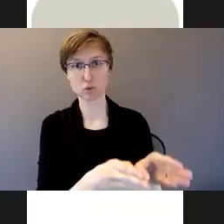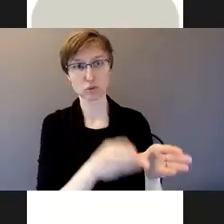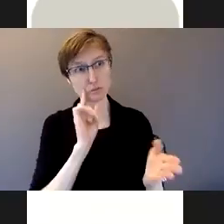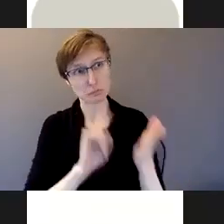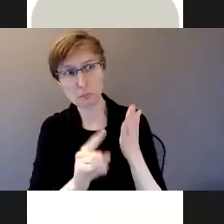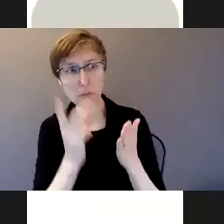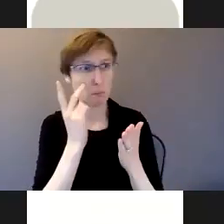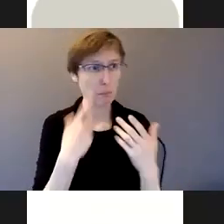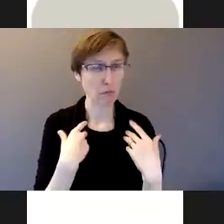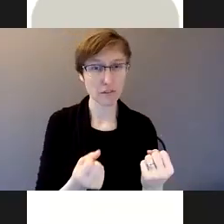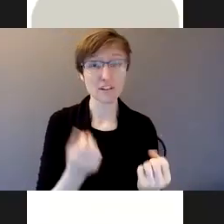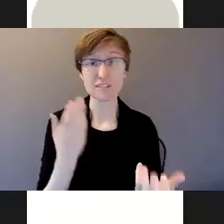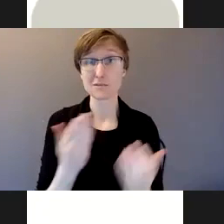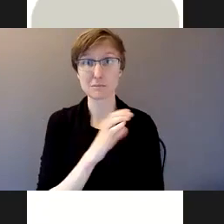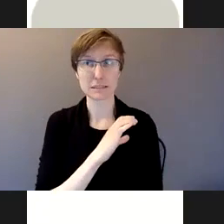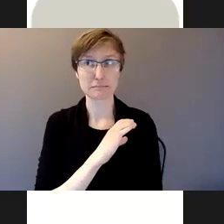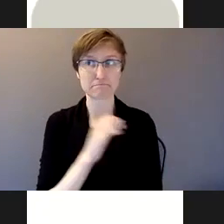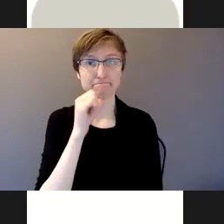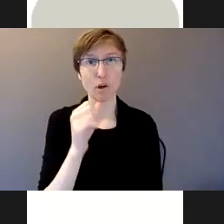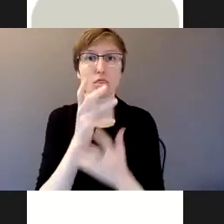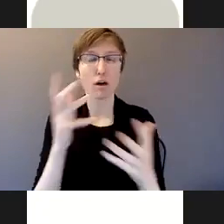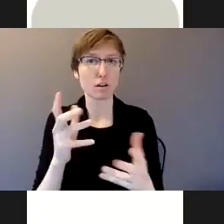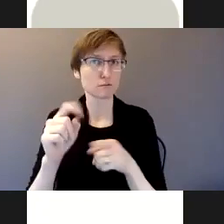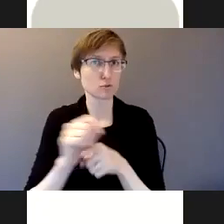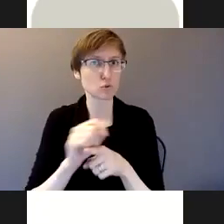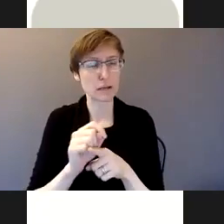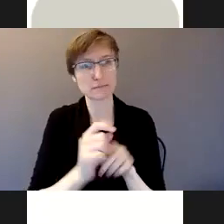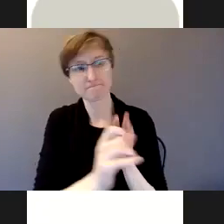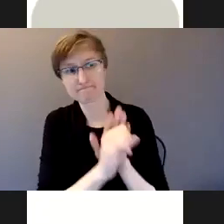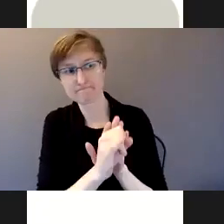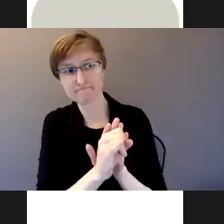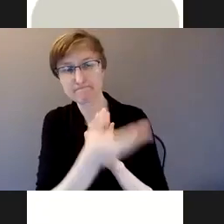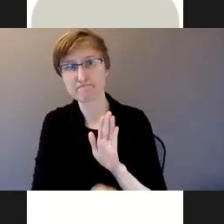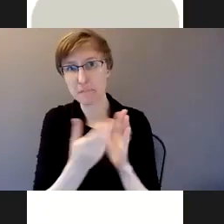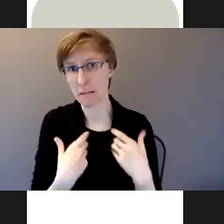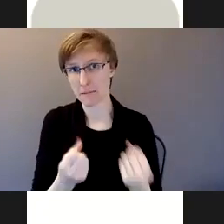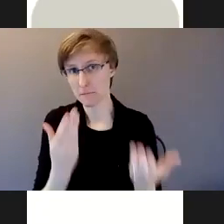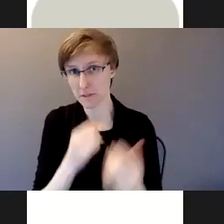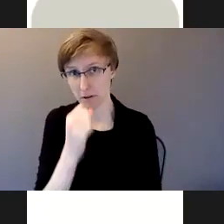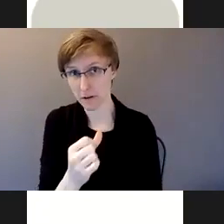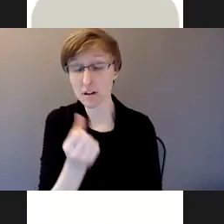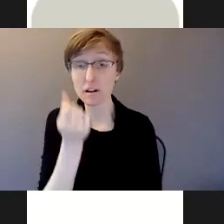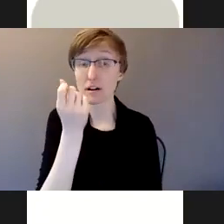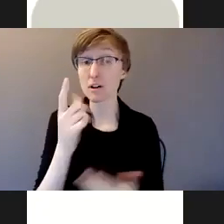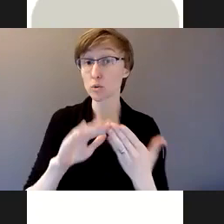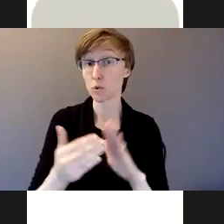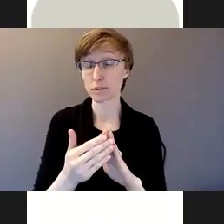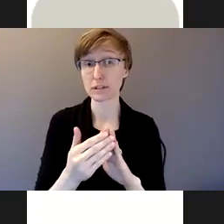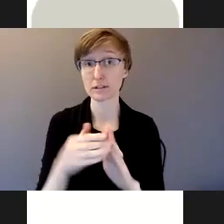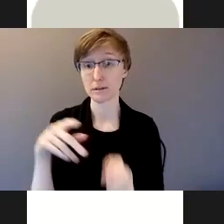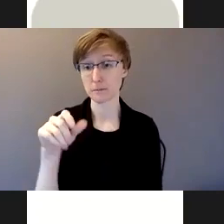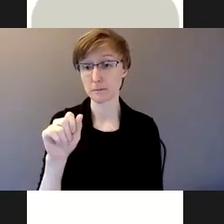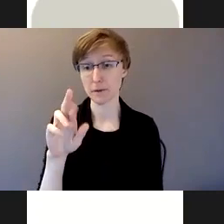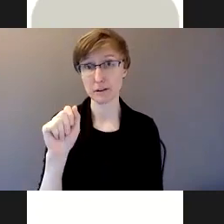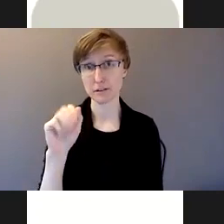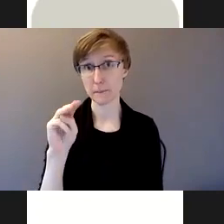training to be able to determine if they're well. And that's where there's also, it's not on this list, but community paramedics can also assist with wellness checks.